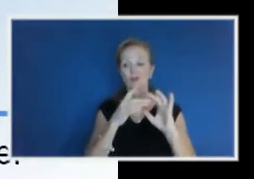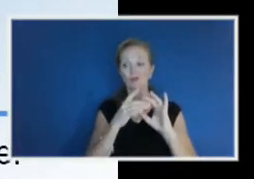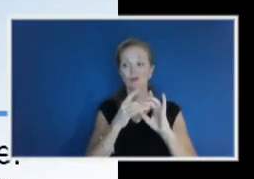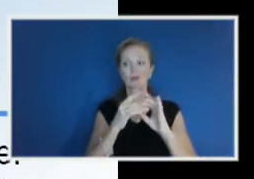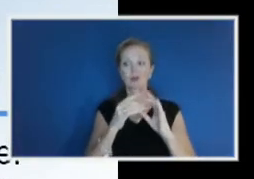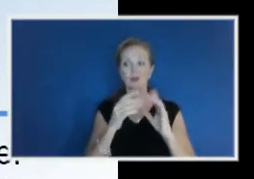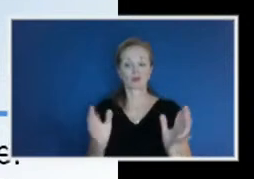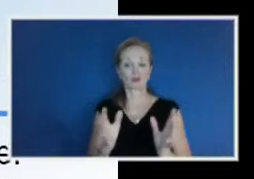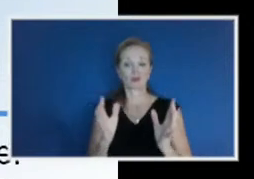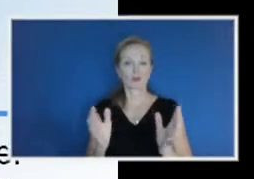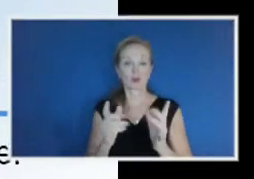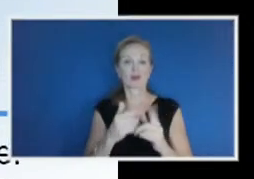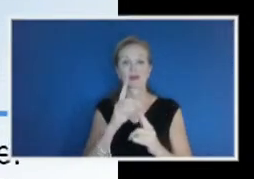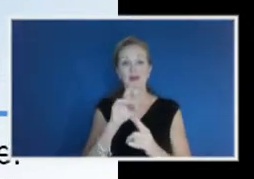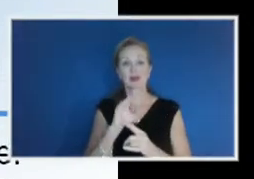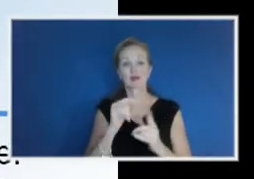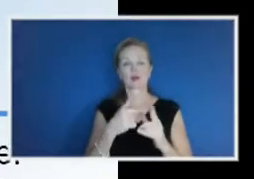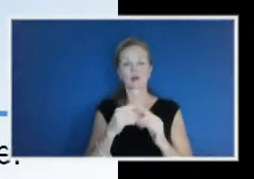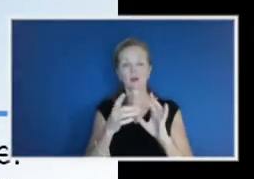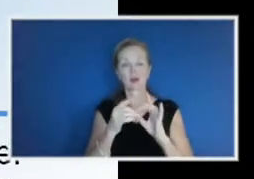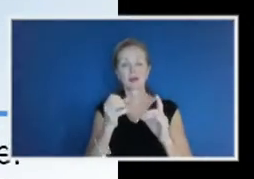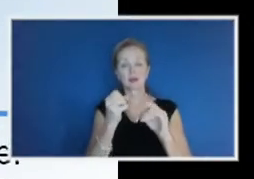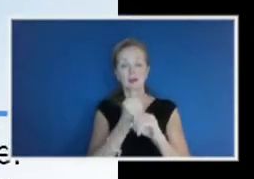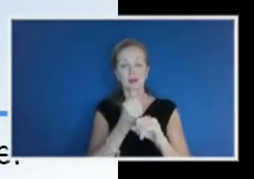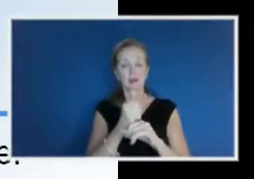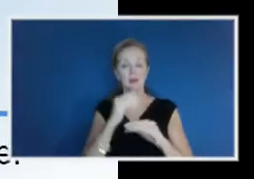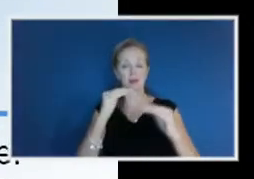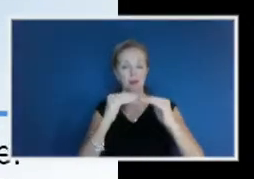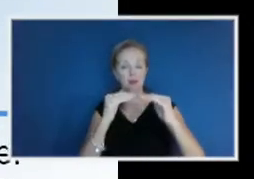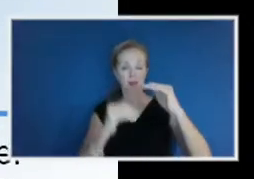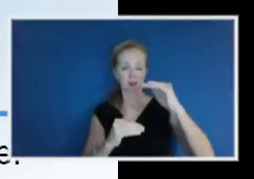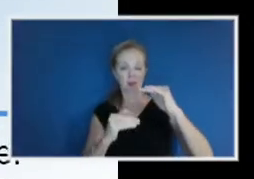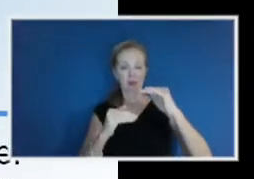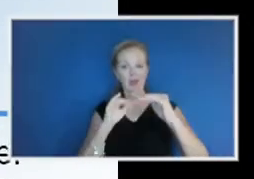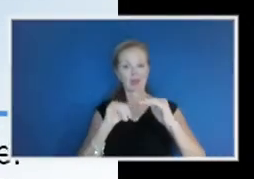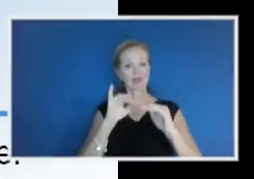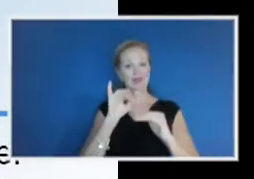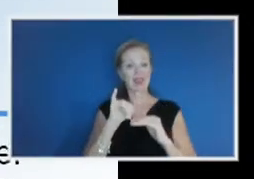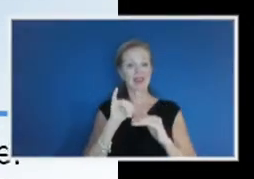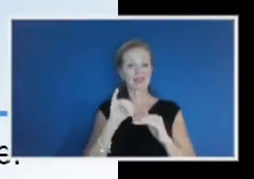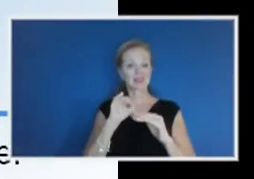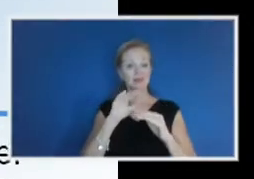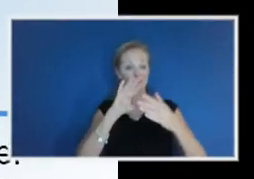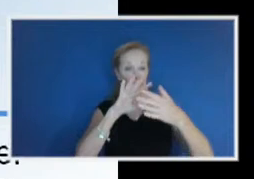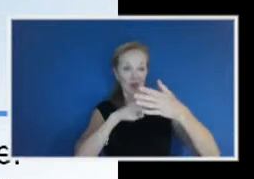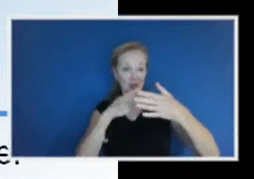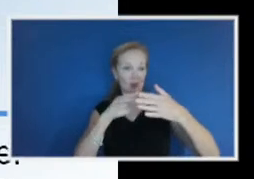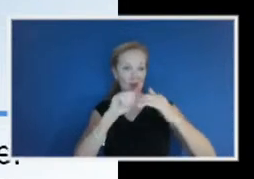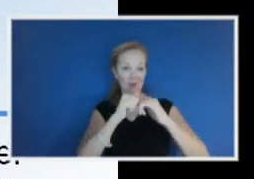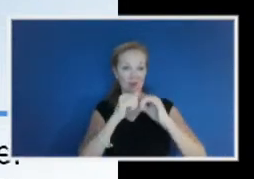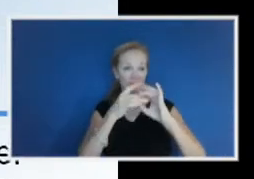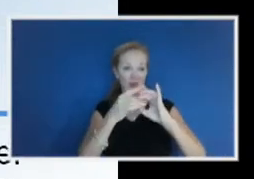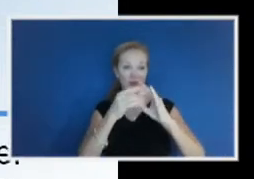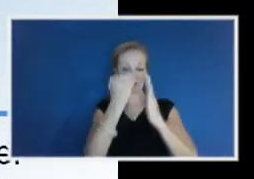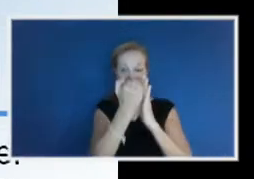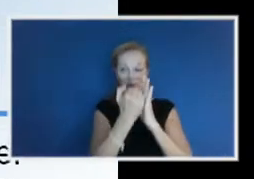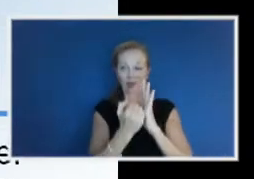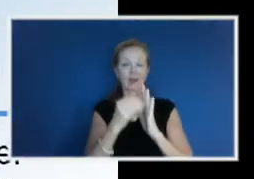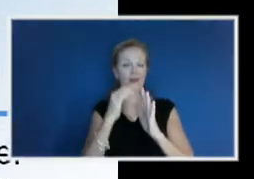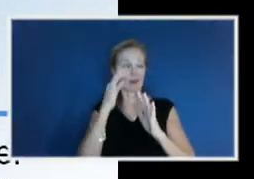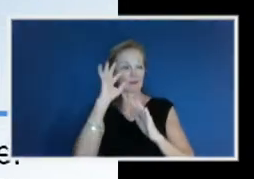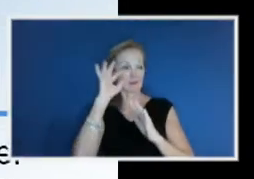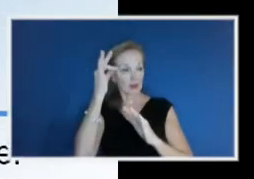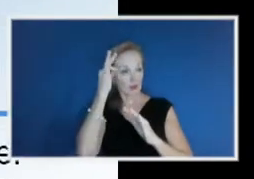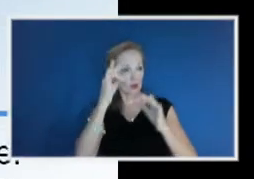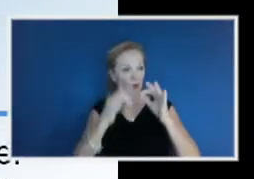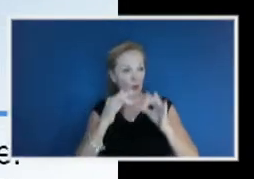on statistical evidence of disparities, because this is the framework upon which the federal courts insist. And I think certainly it's a